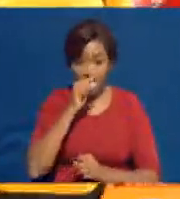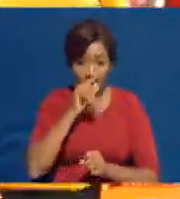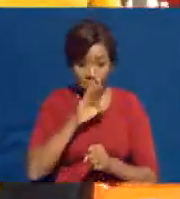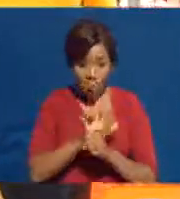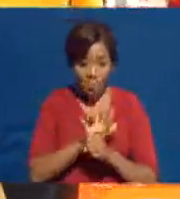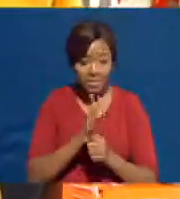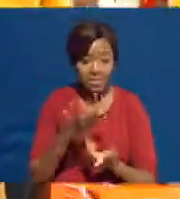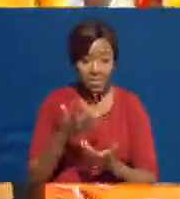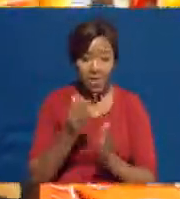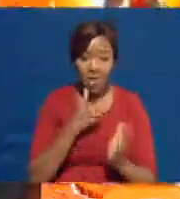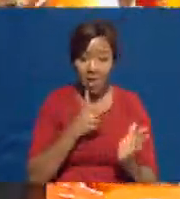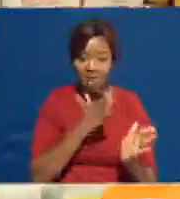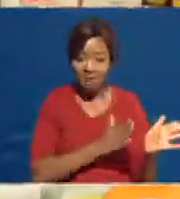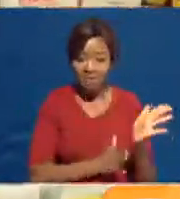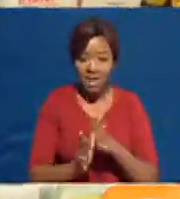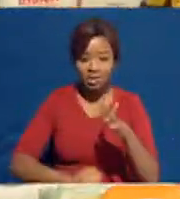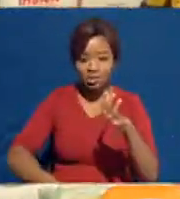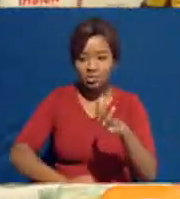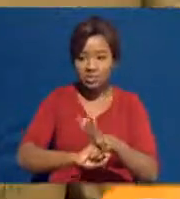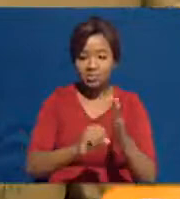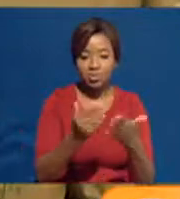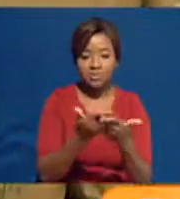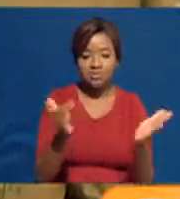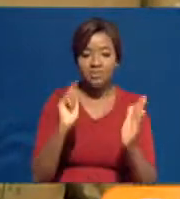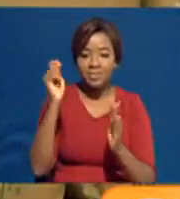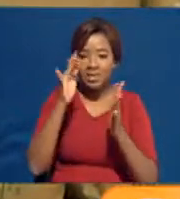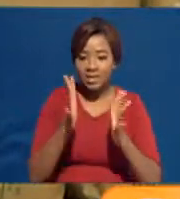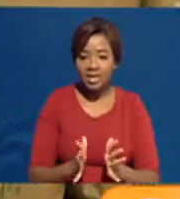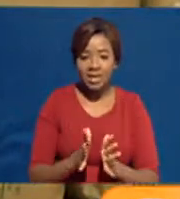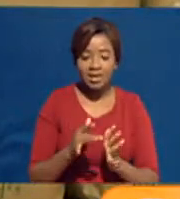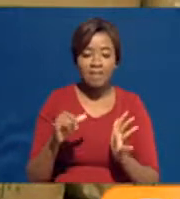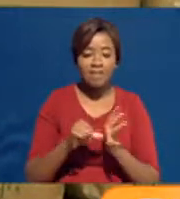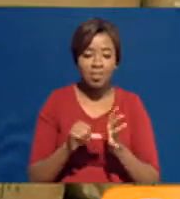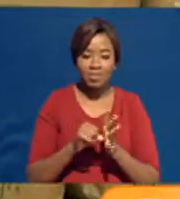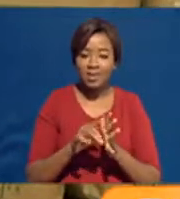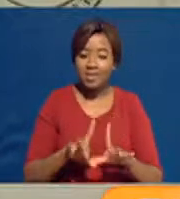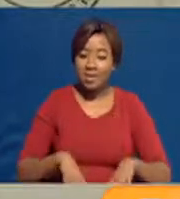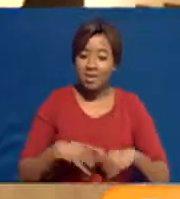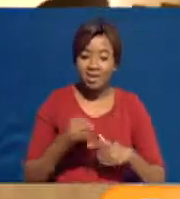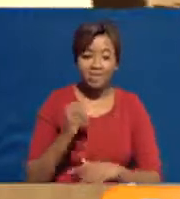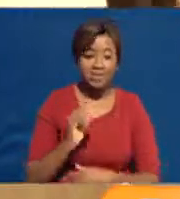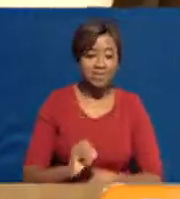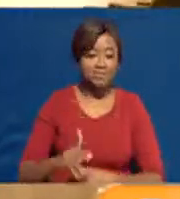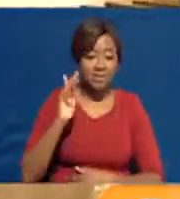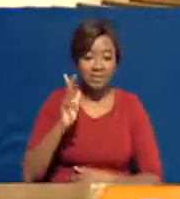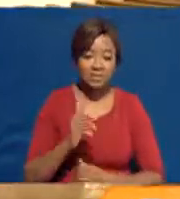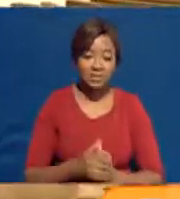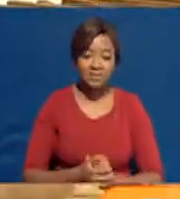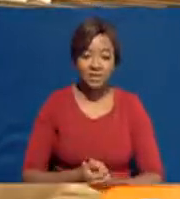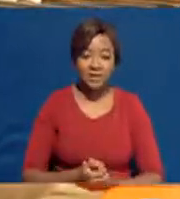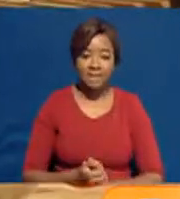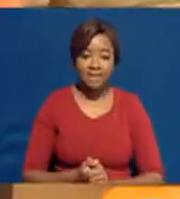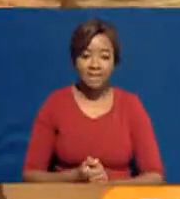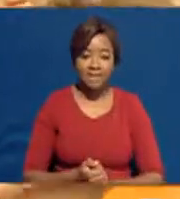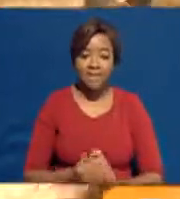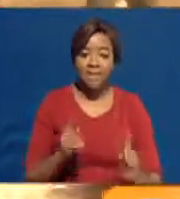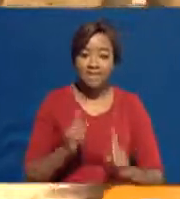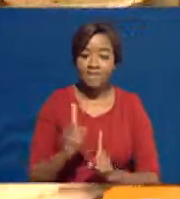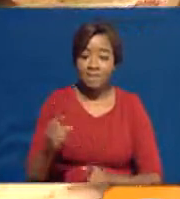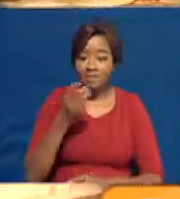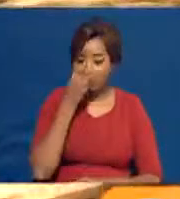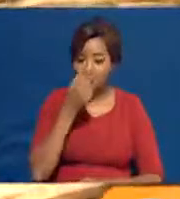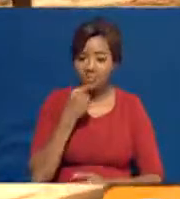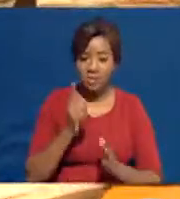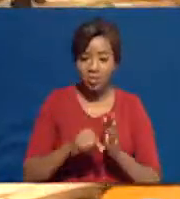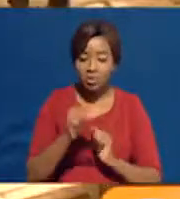down mechanisms to caution Kenyans against the increasing cost of living. President Ruto says the government